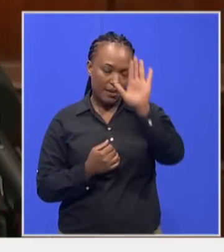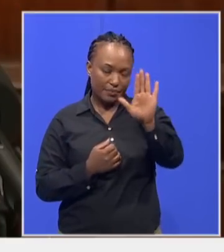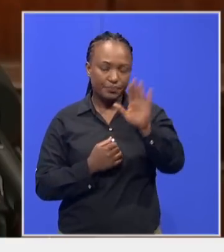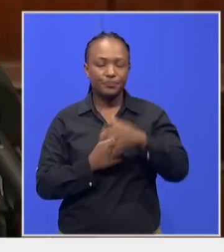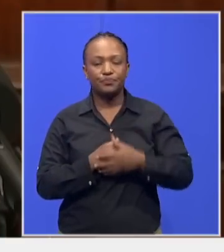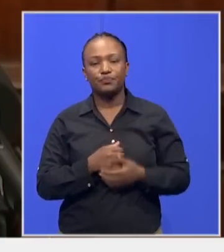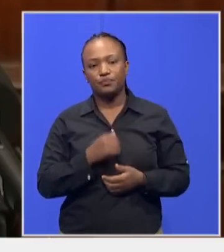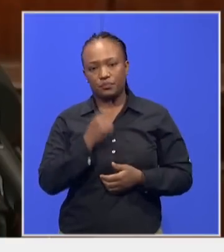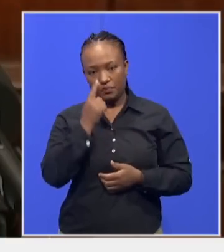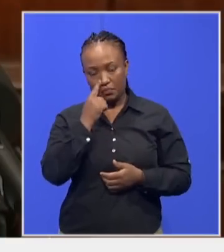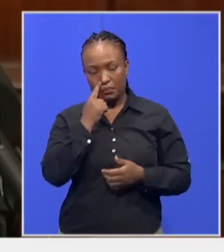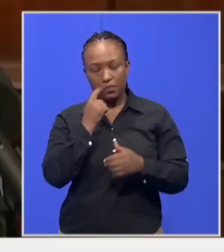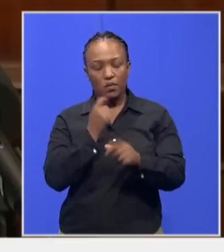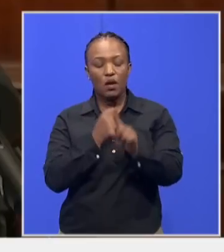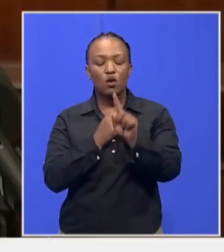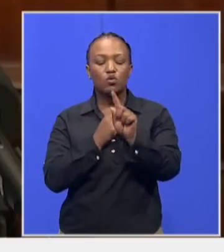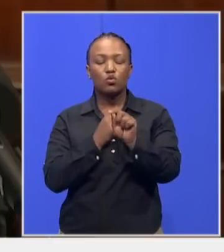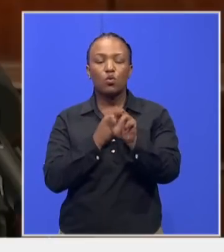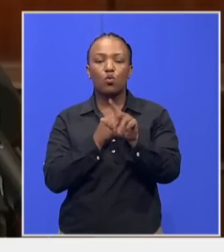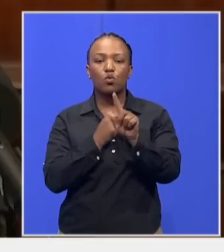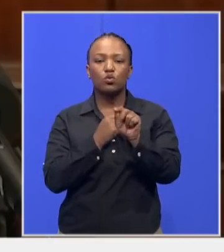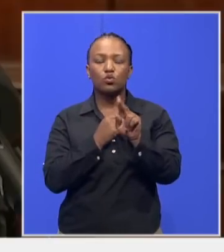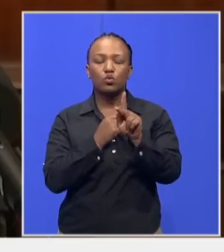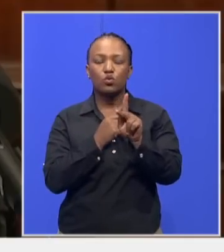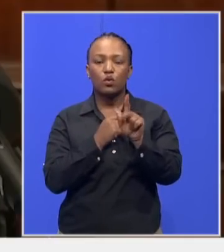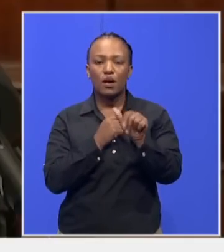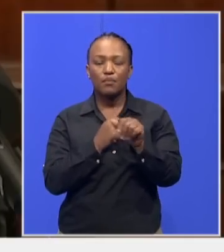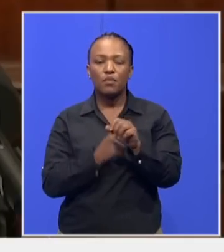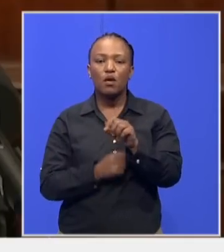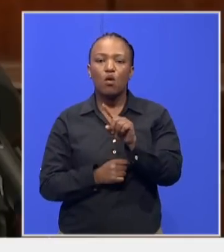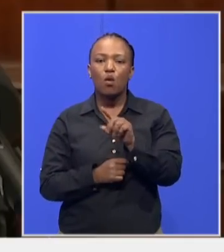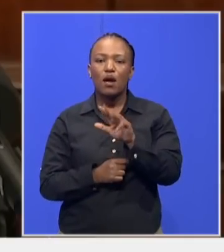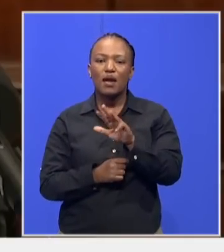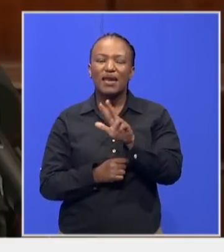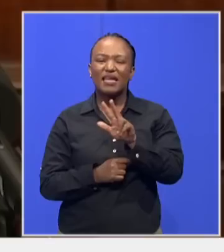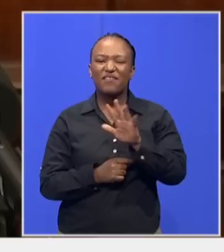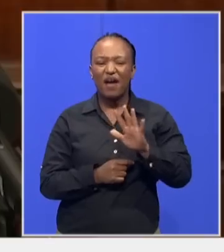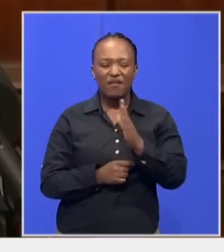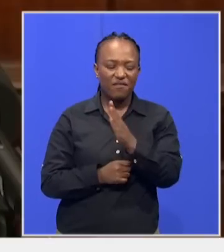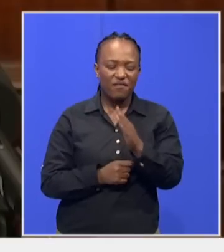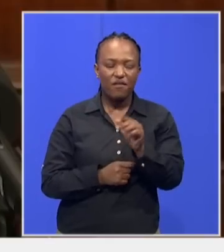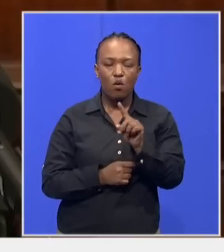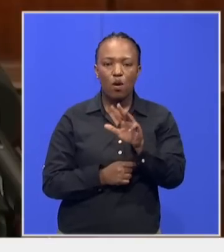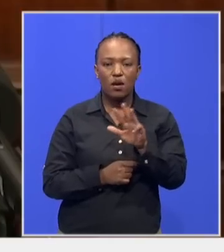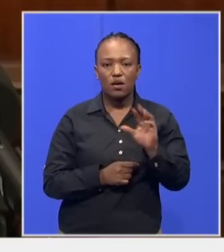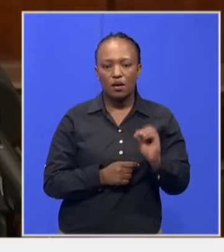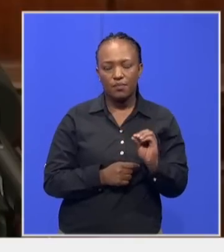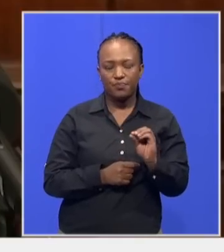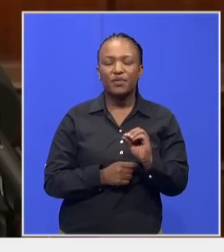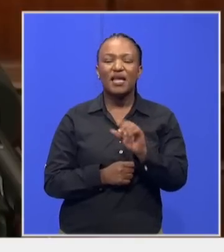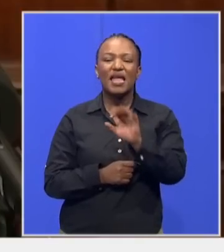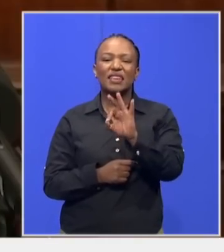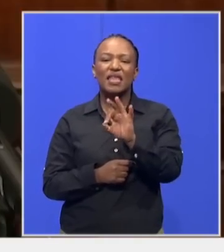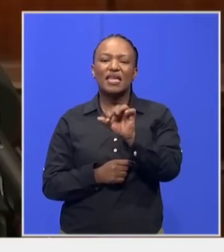said, 1985 to 1990, its installed capacity is